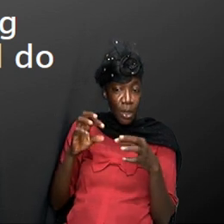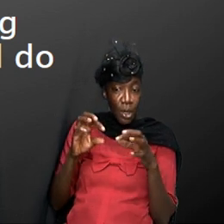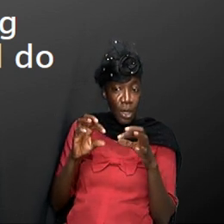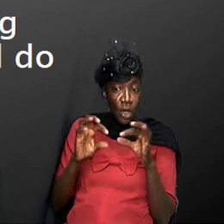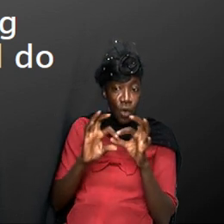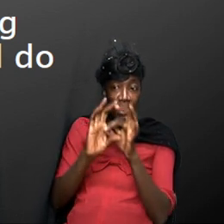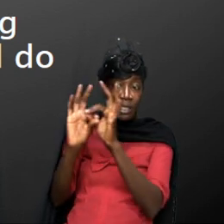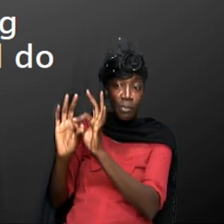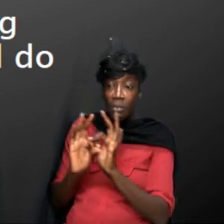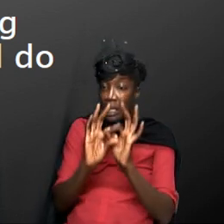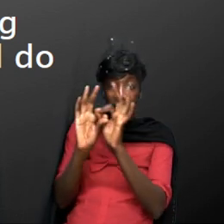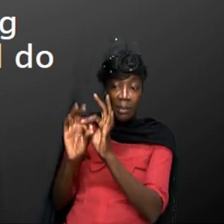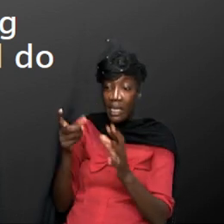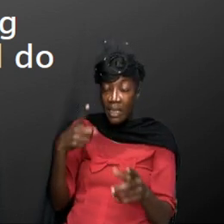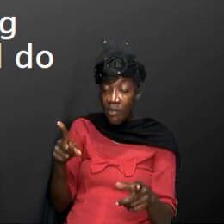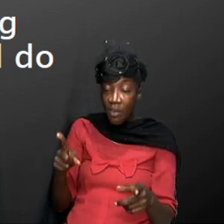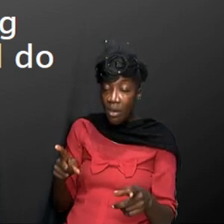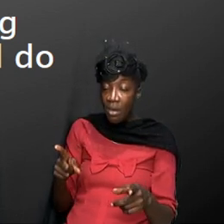his doing,